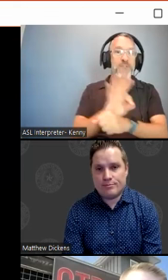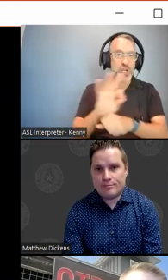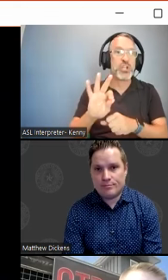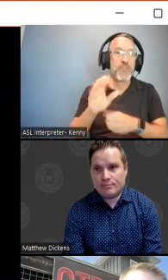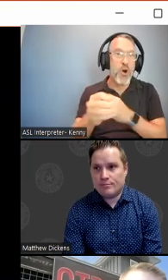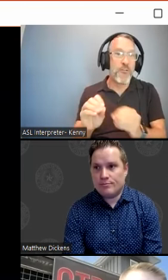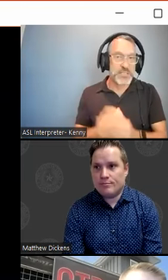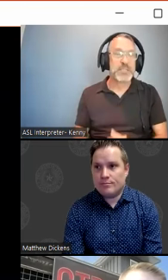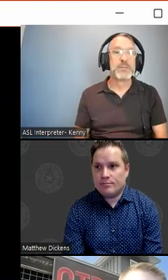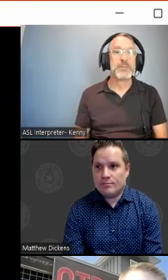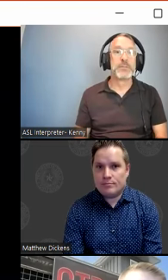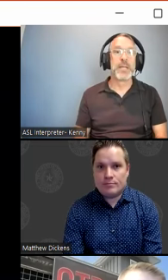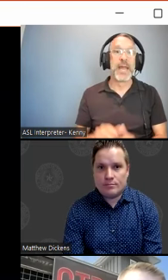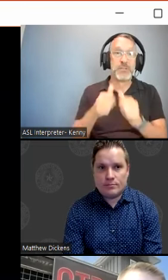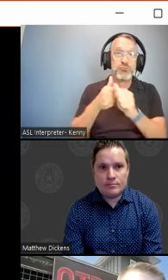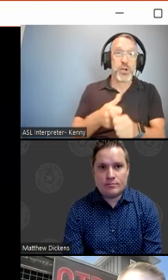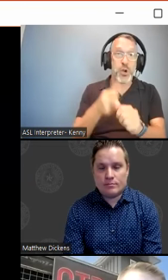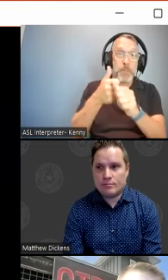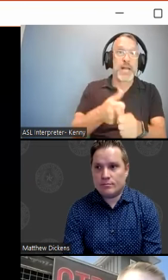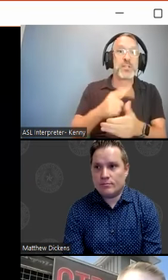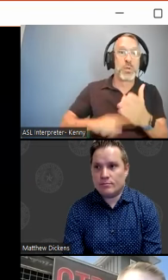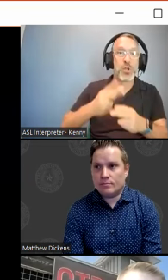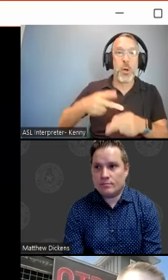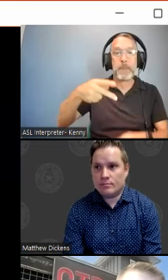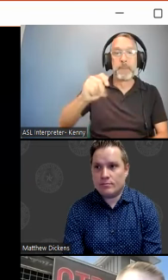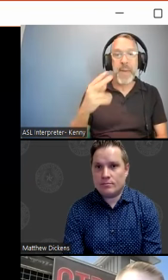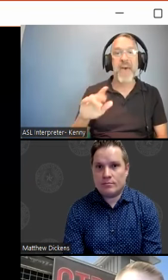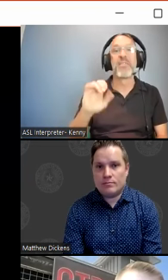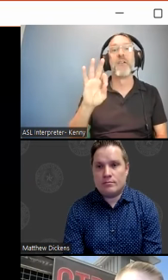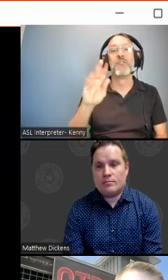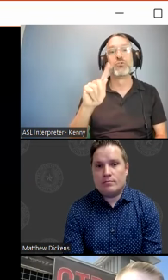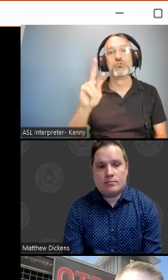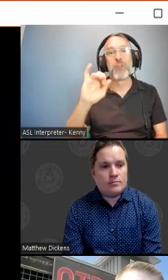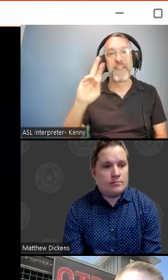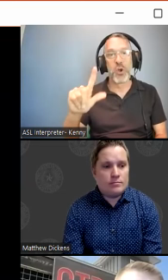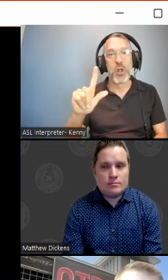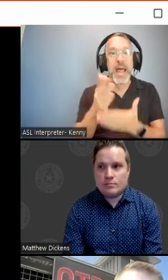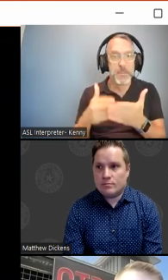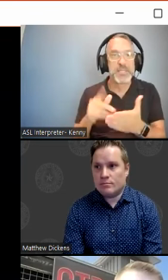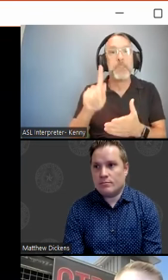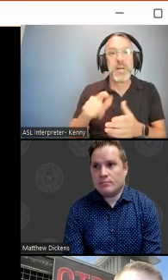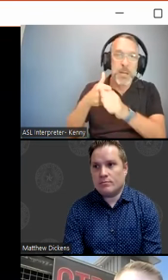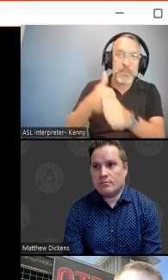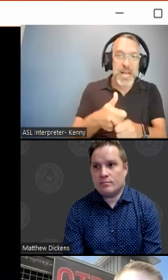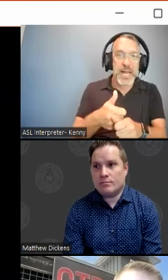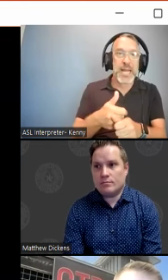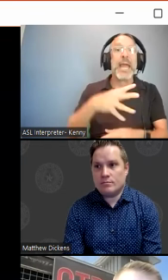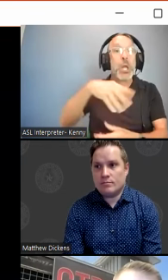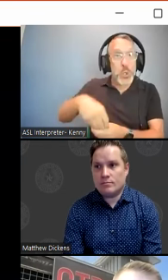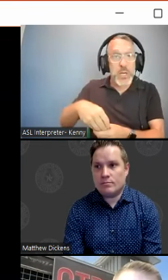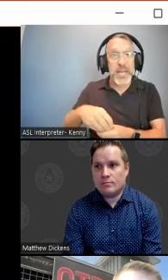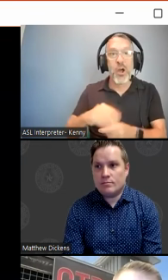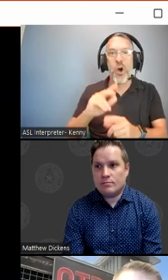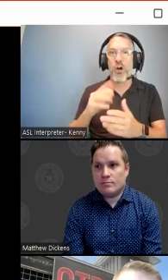building and trigger compliance with what we call path of travel elements. The whole path of travel element must comply, including all